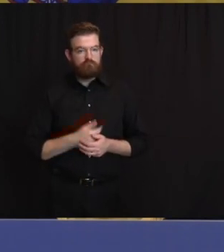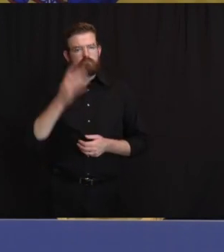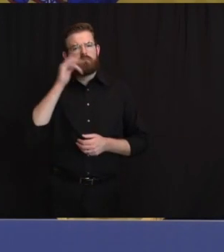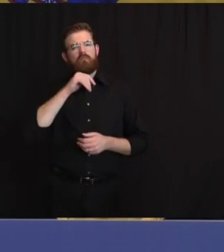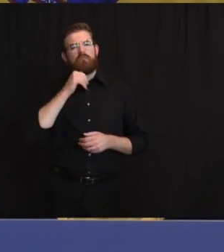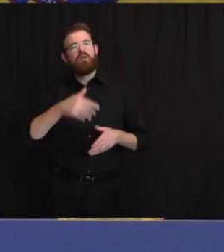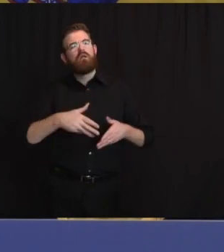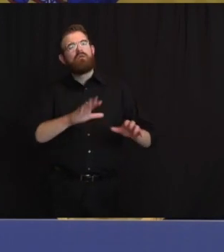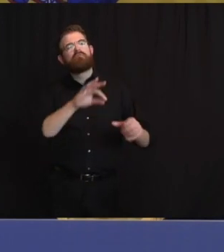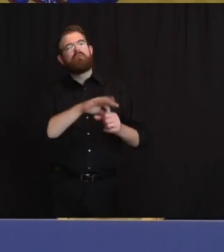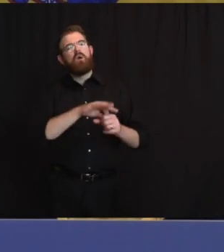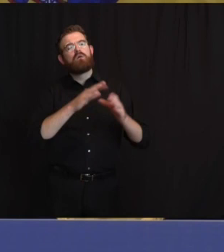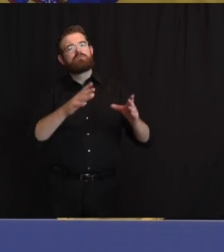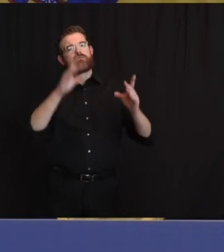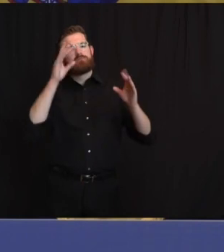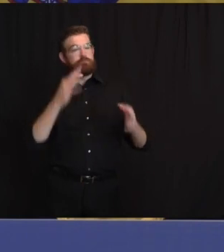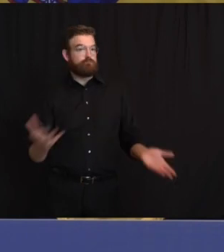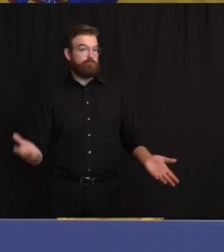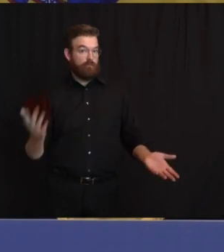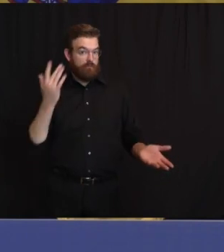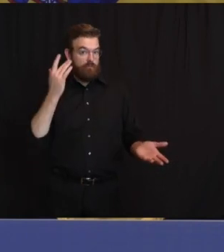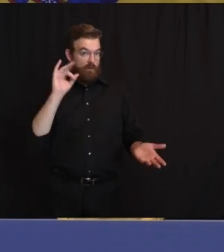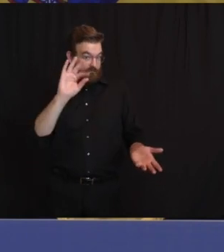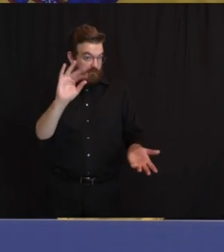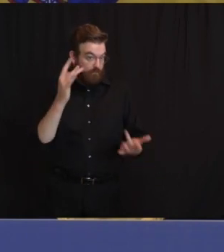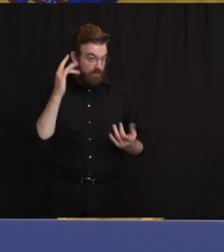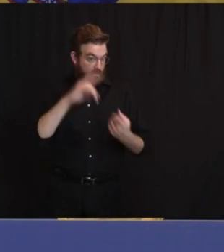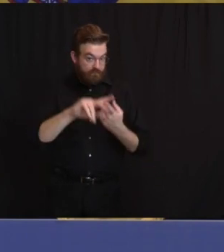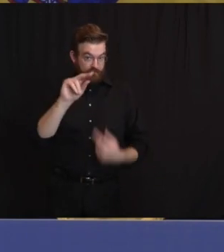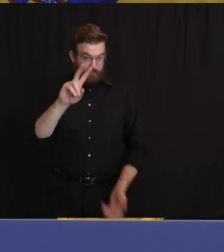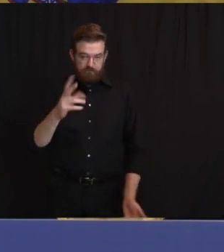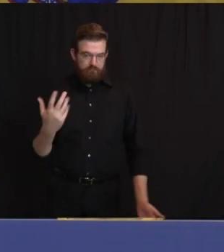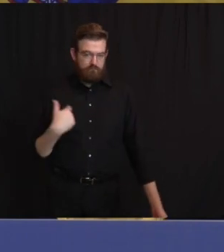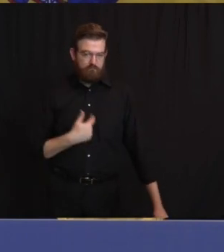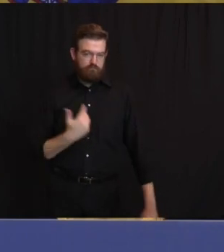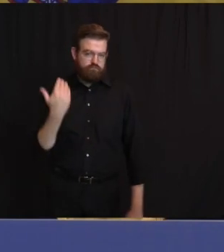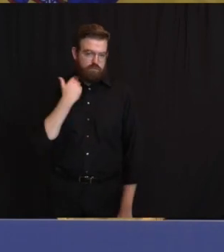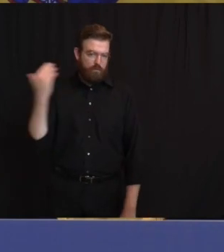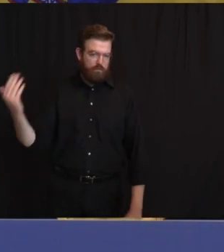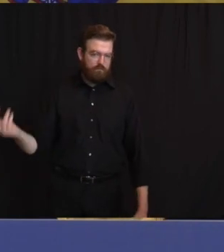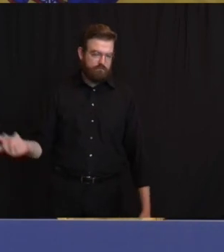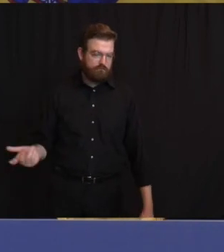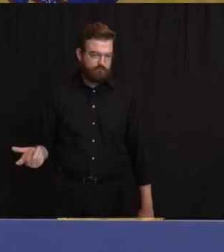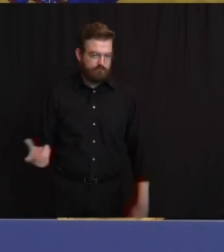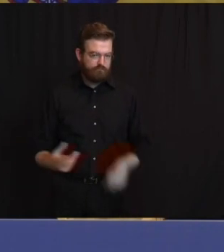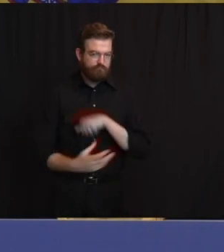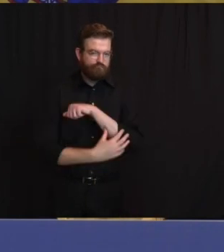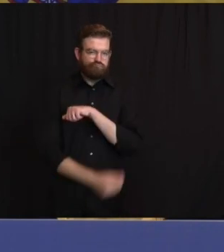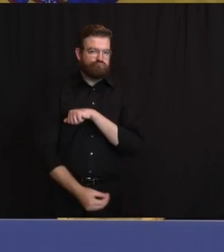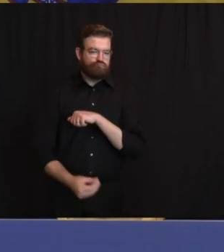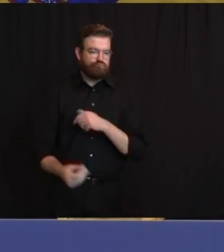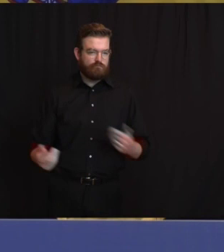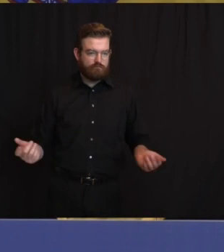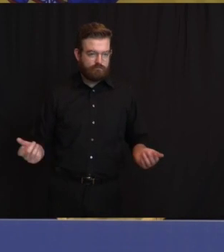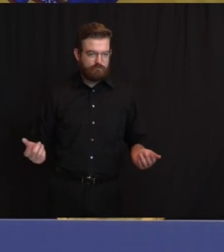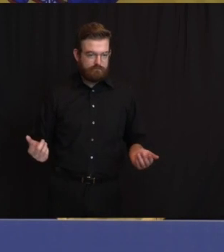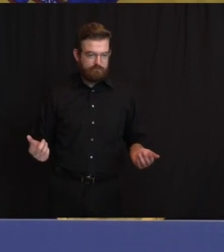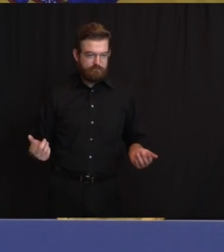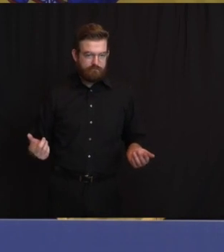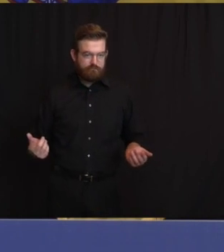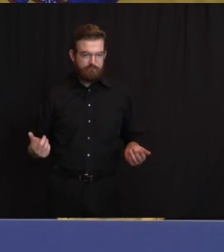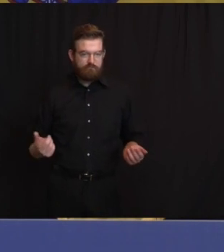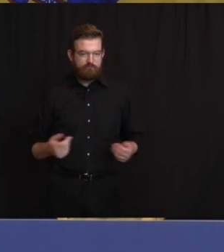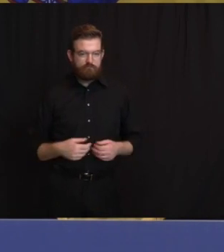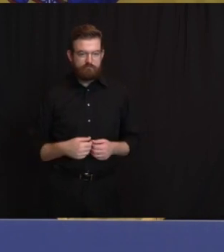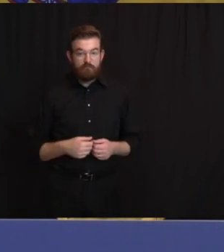We'll be broke by November 3rd. So, and then you've got to add 12 weeks or whatever it's going to take beyond that. We have no choice.